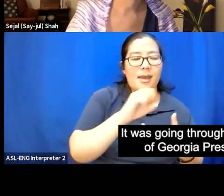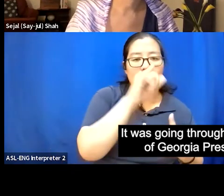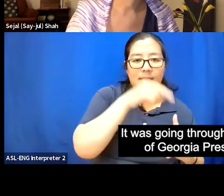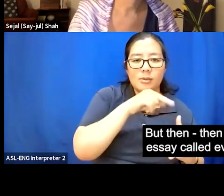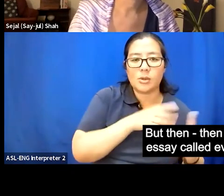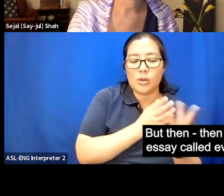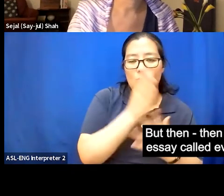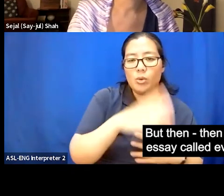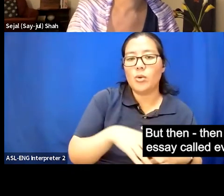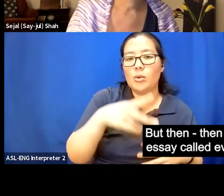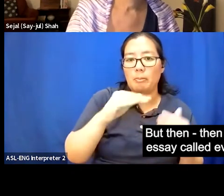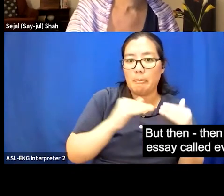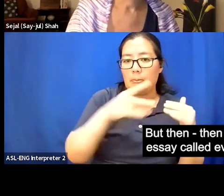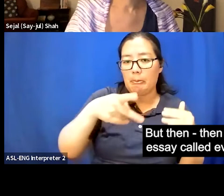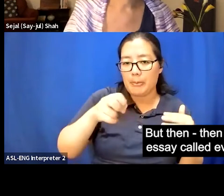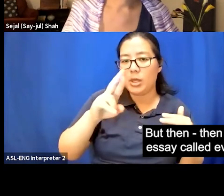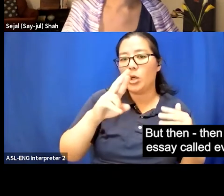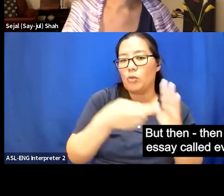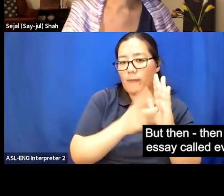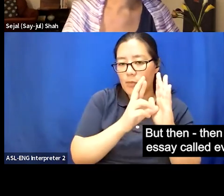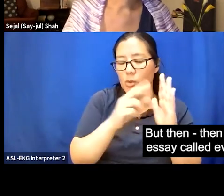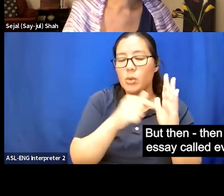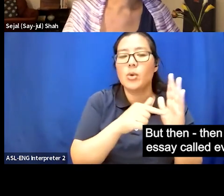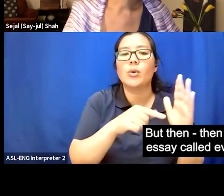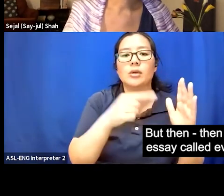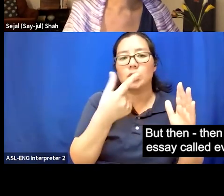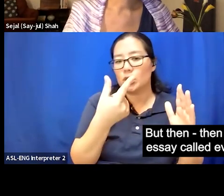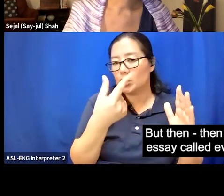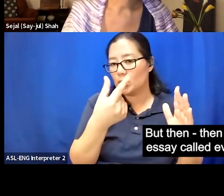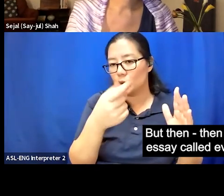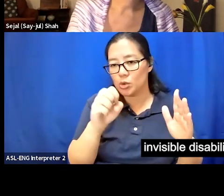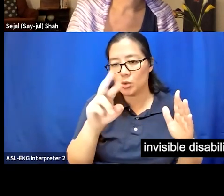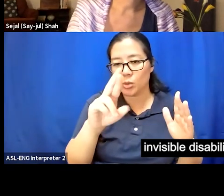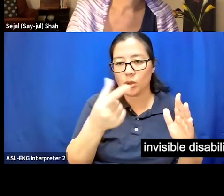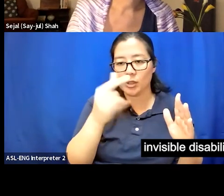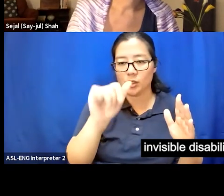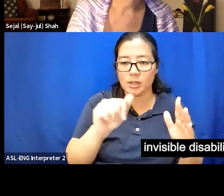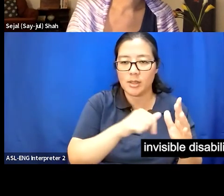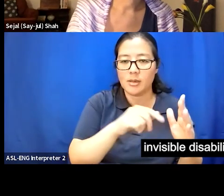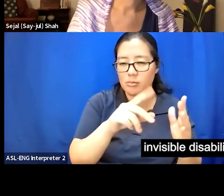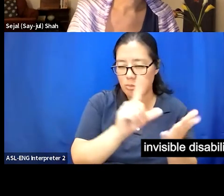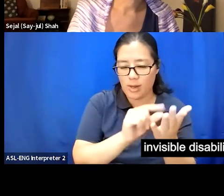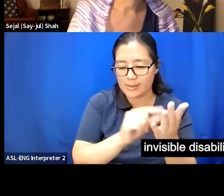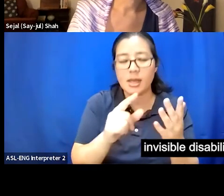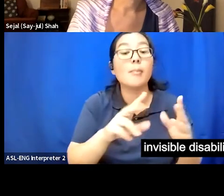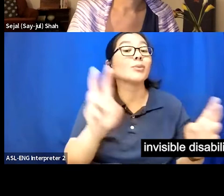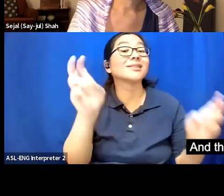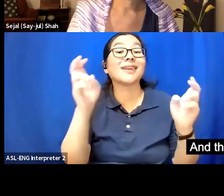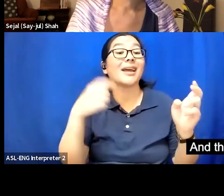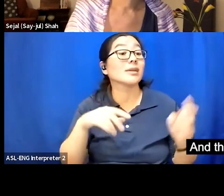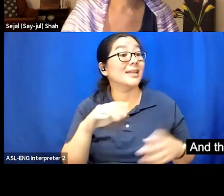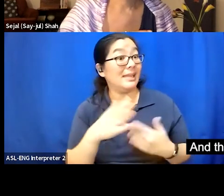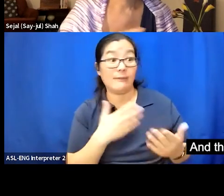which published it. But then I published this other essay called Even If You Can't See It, Invisible Disability and